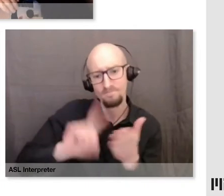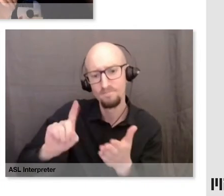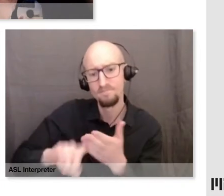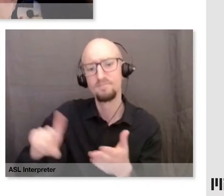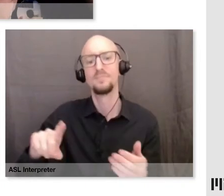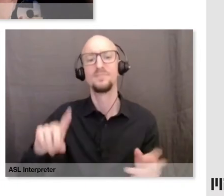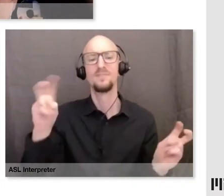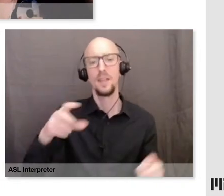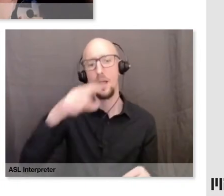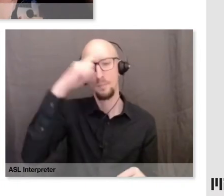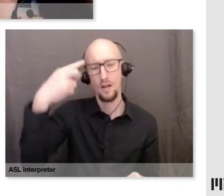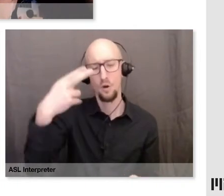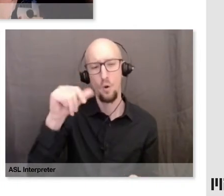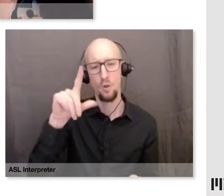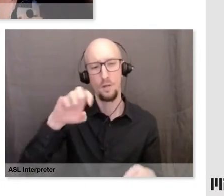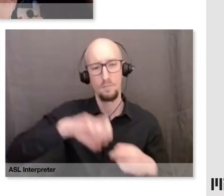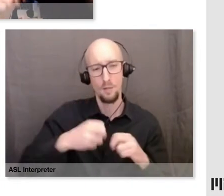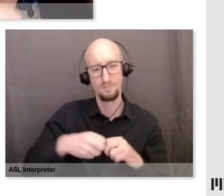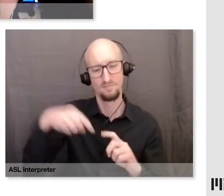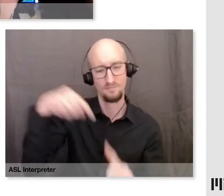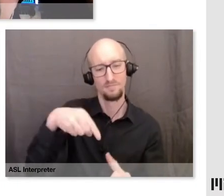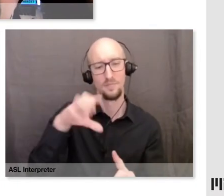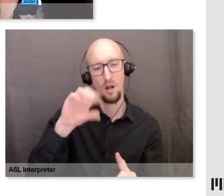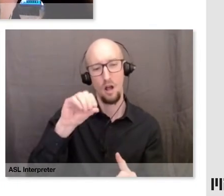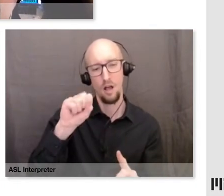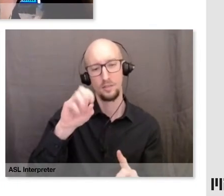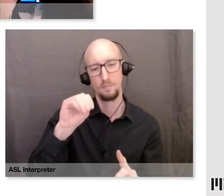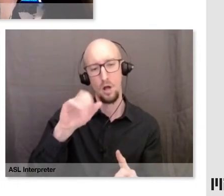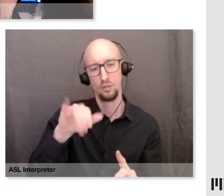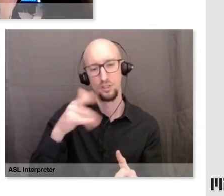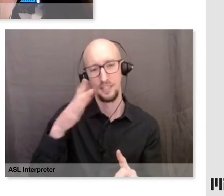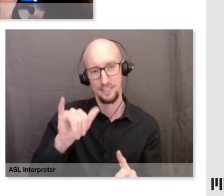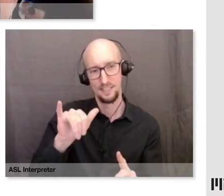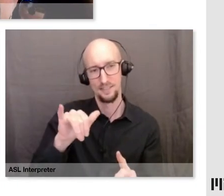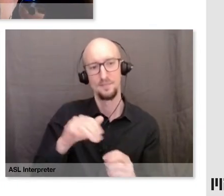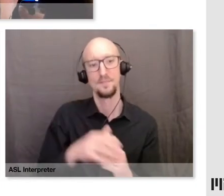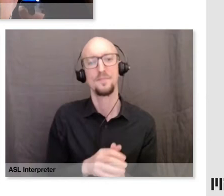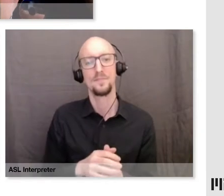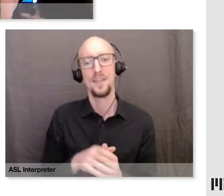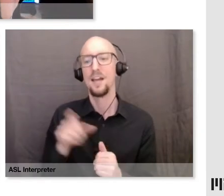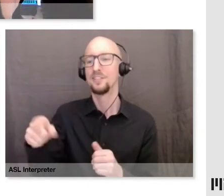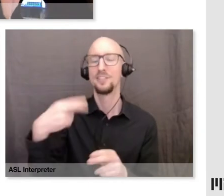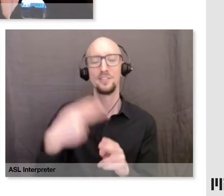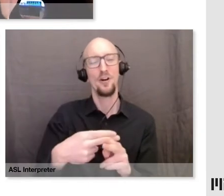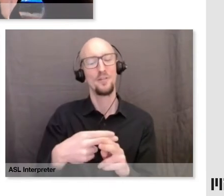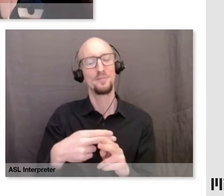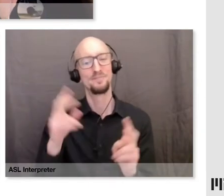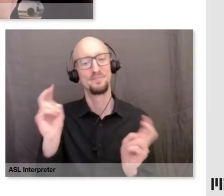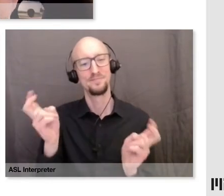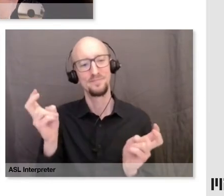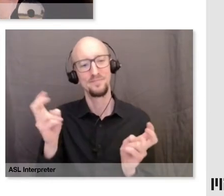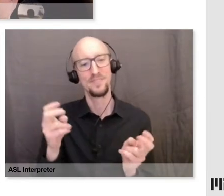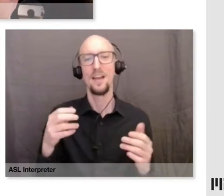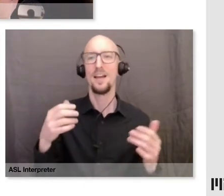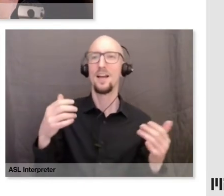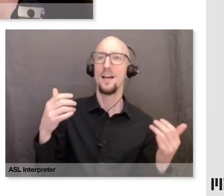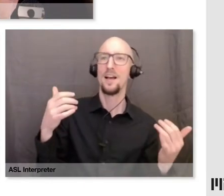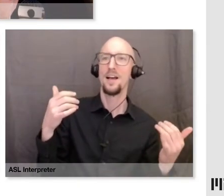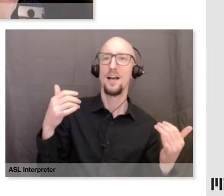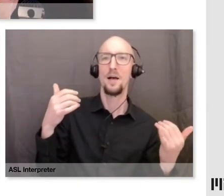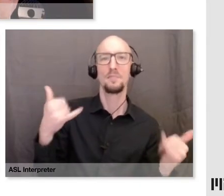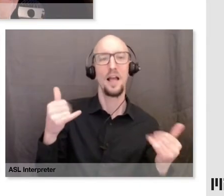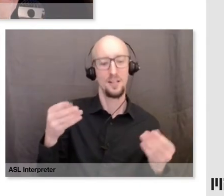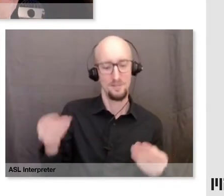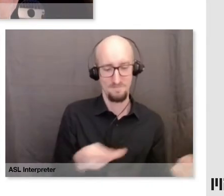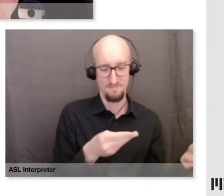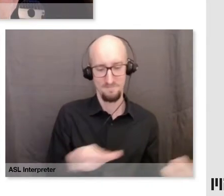cosmology, with simulations understood as what she very usefully calls playing a mediatory role between